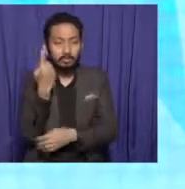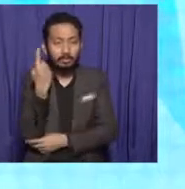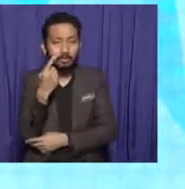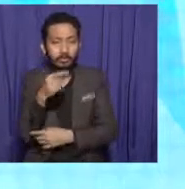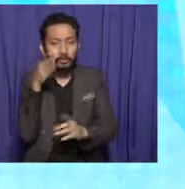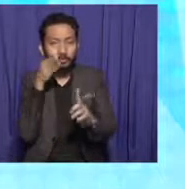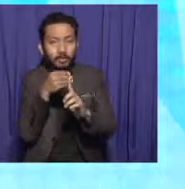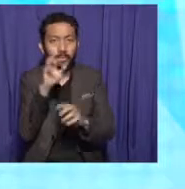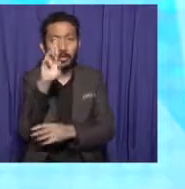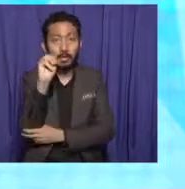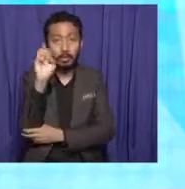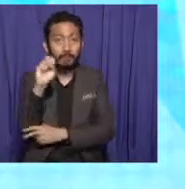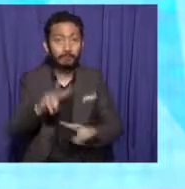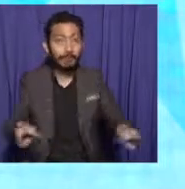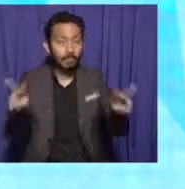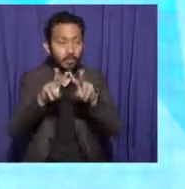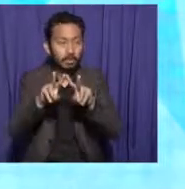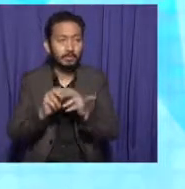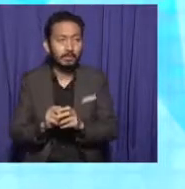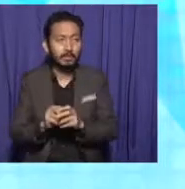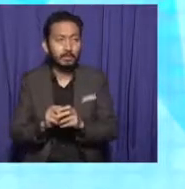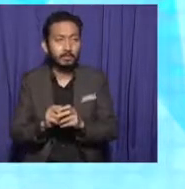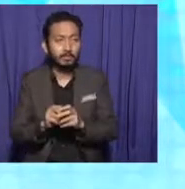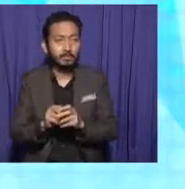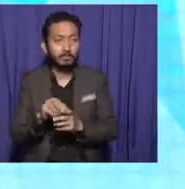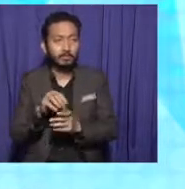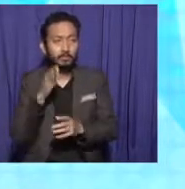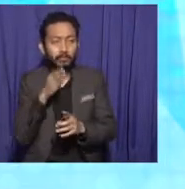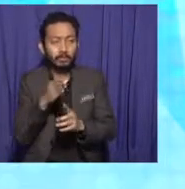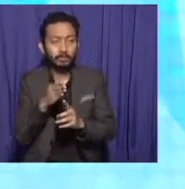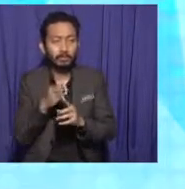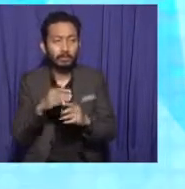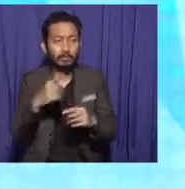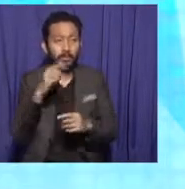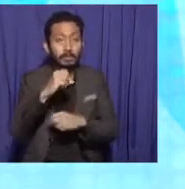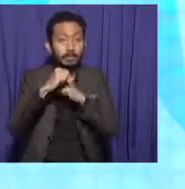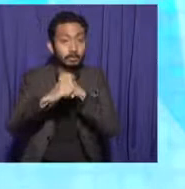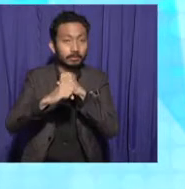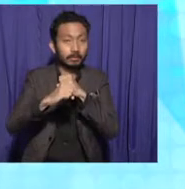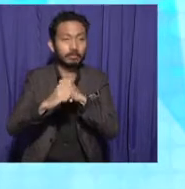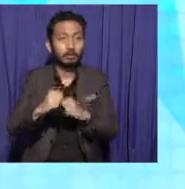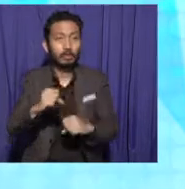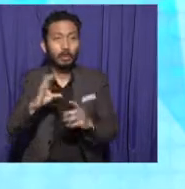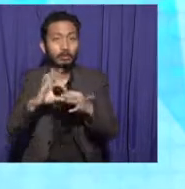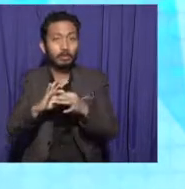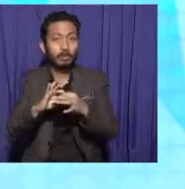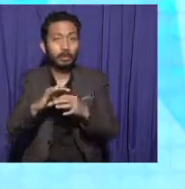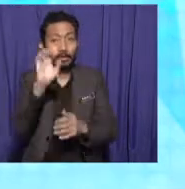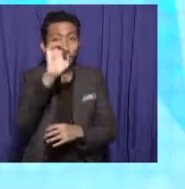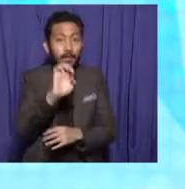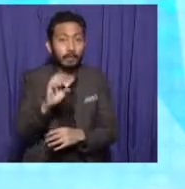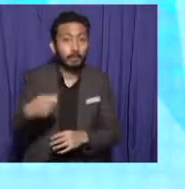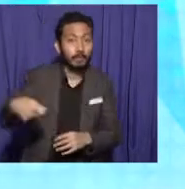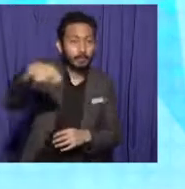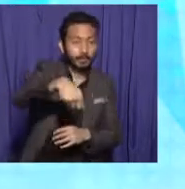the resistance of the electric kettle. From Ohm's law, V equal to IR. So, the